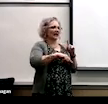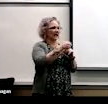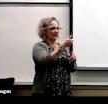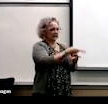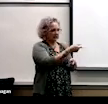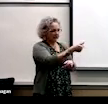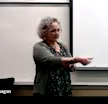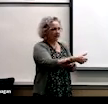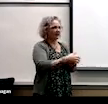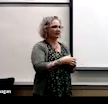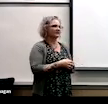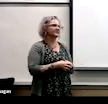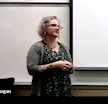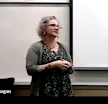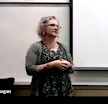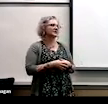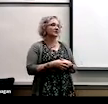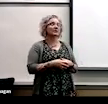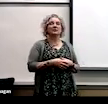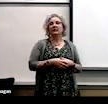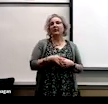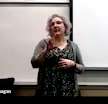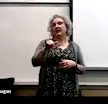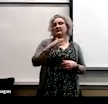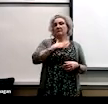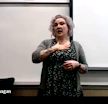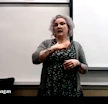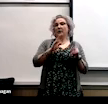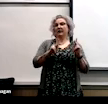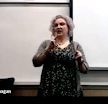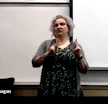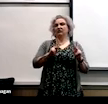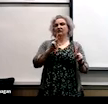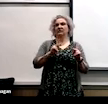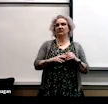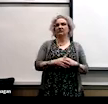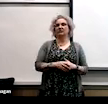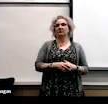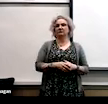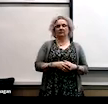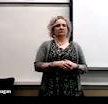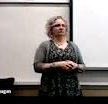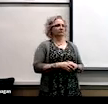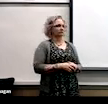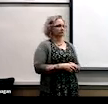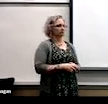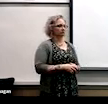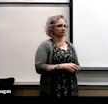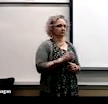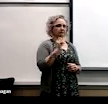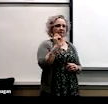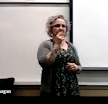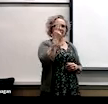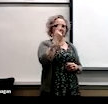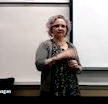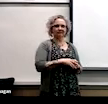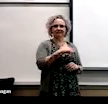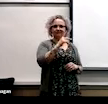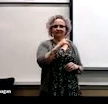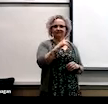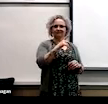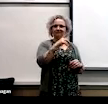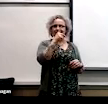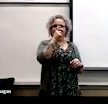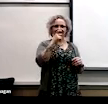lot more disabled. So that would be actually the majority of my population. Yeah, then I guess we're just seeing different people because we're dropping